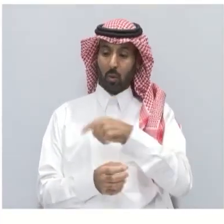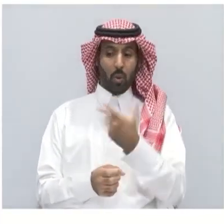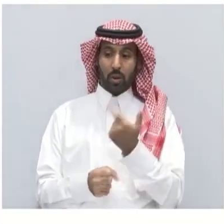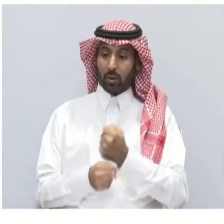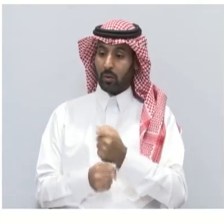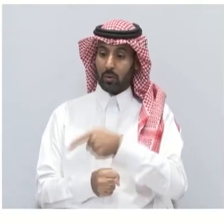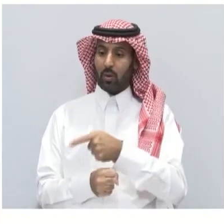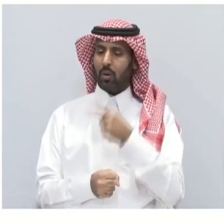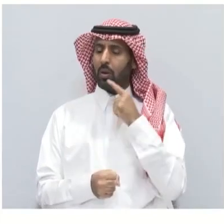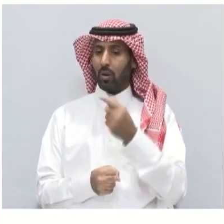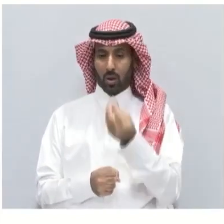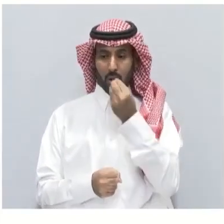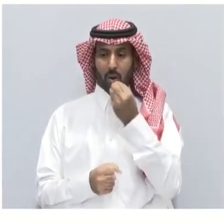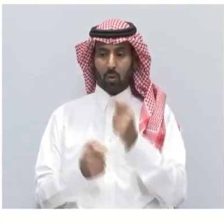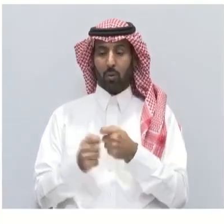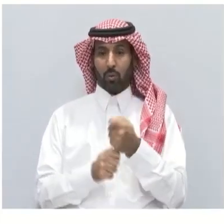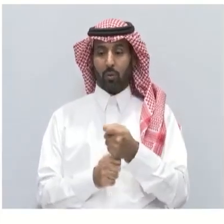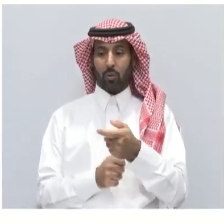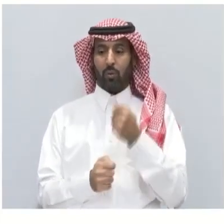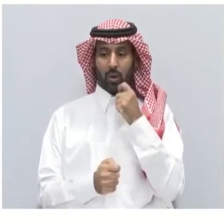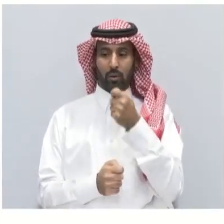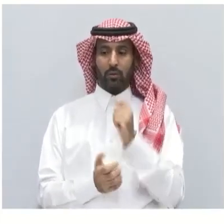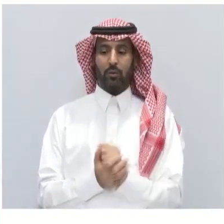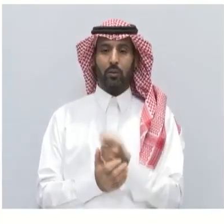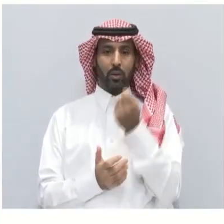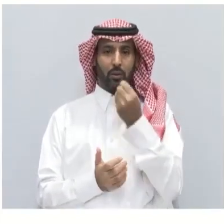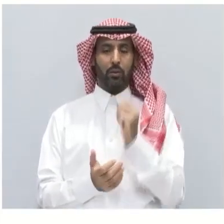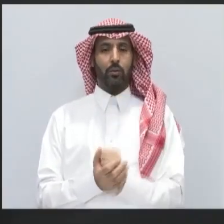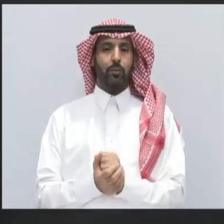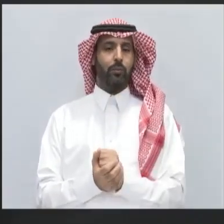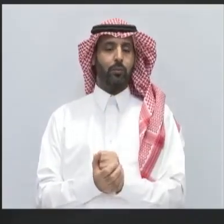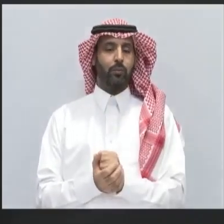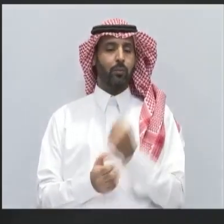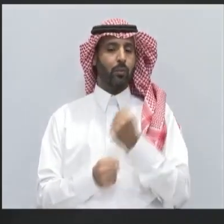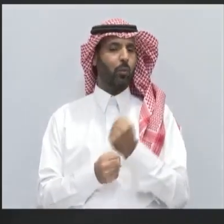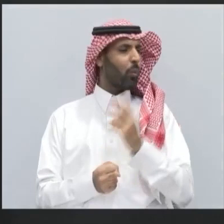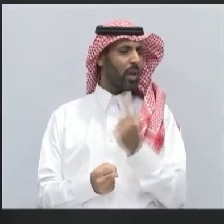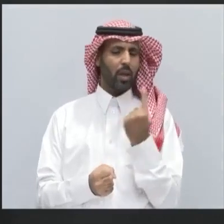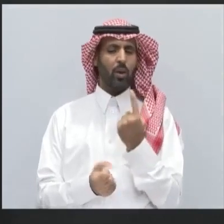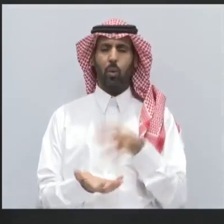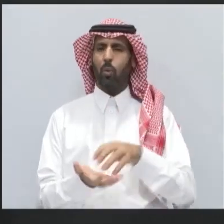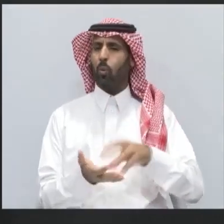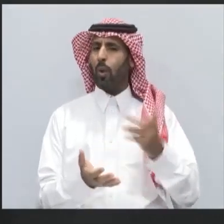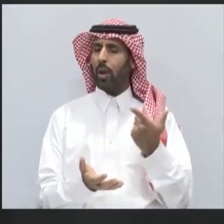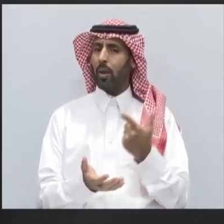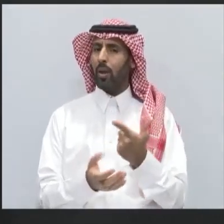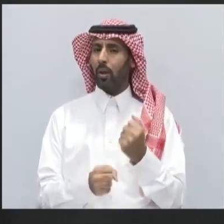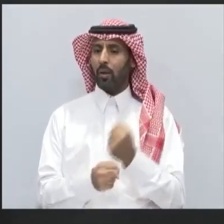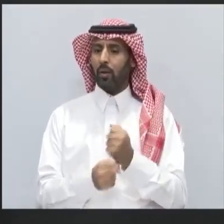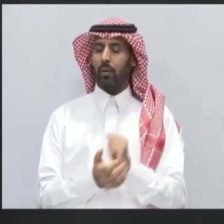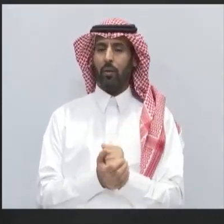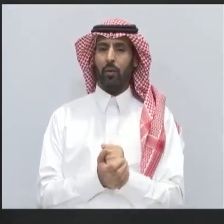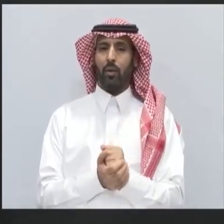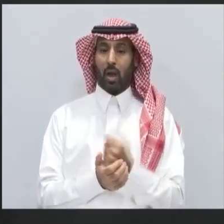now. What do you do? It means what do you do for a living? Where do you work at? What do you do for a living? For